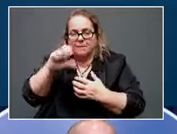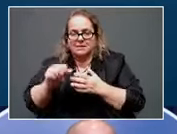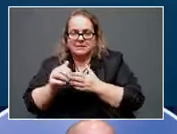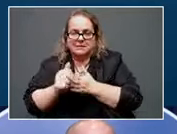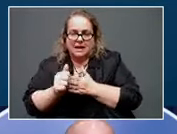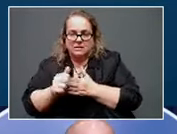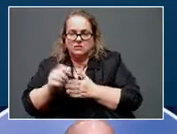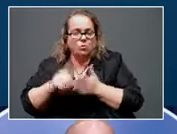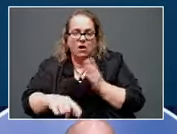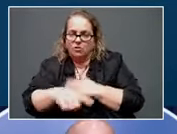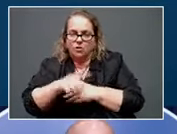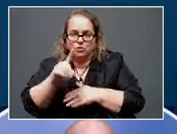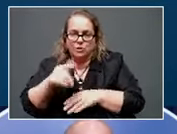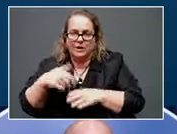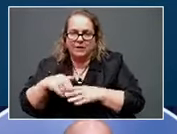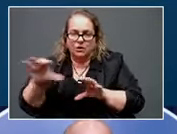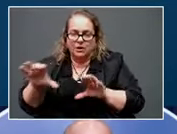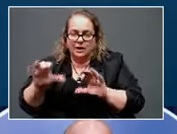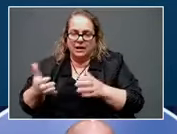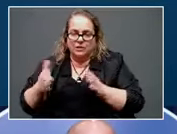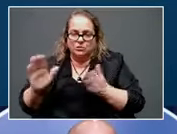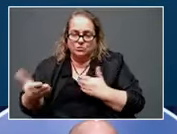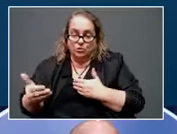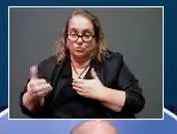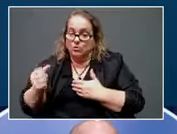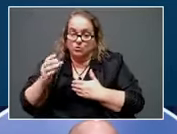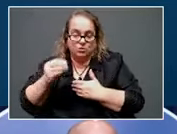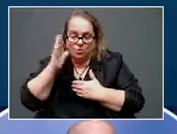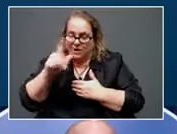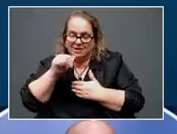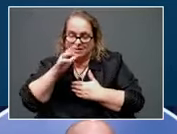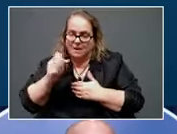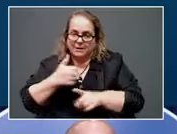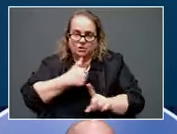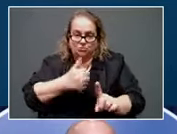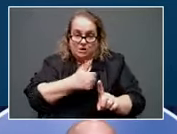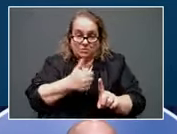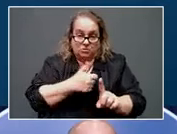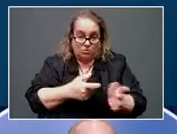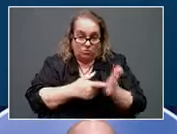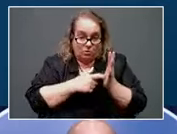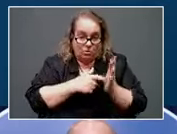in their classrooms. And so there won't be the transportation requirement on all school